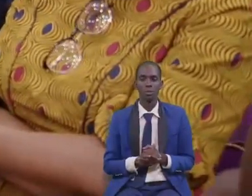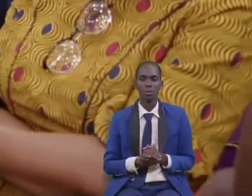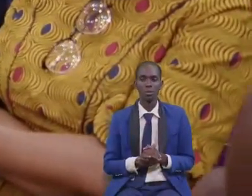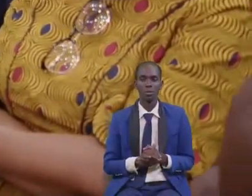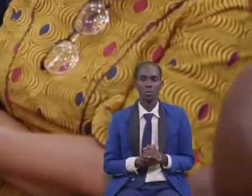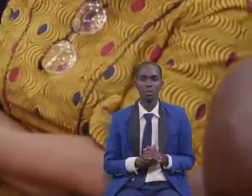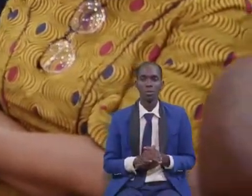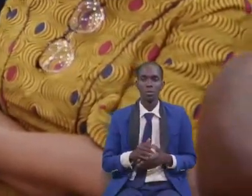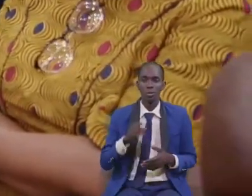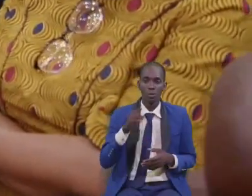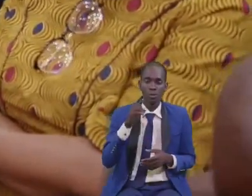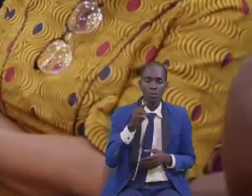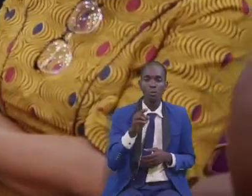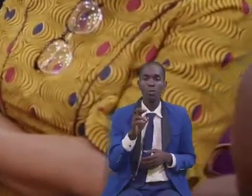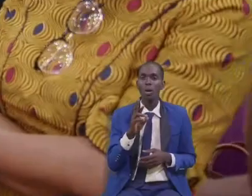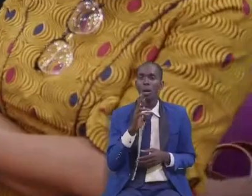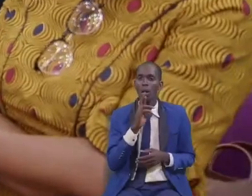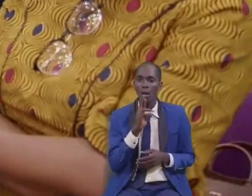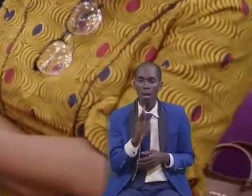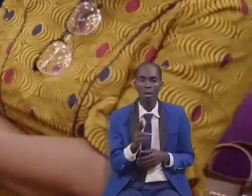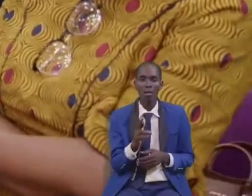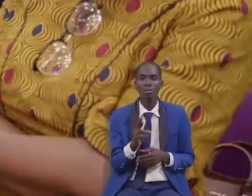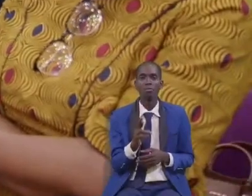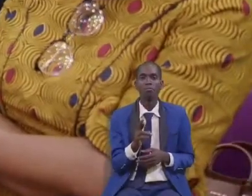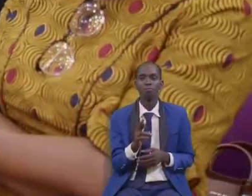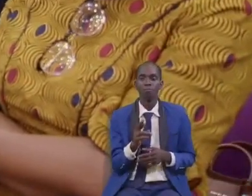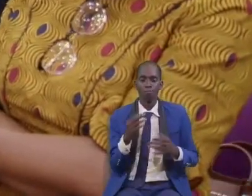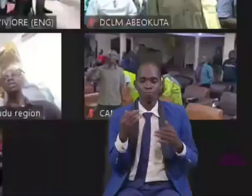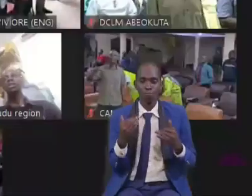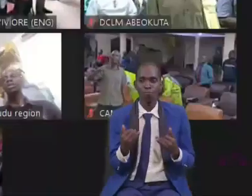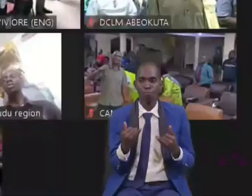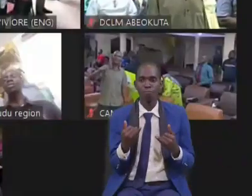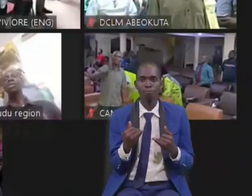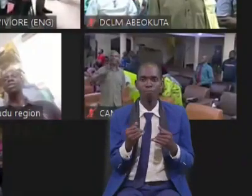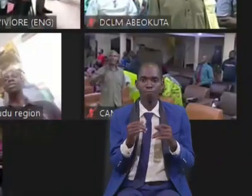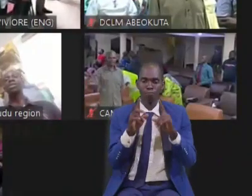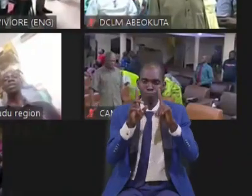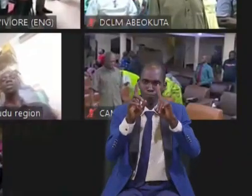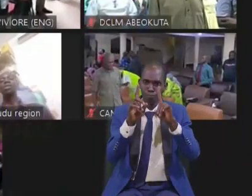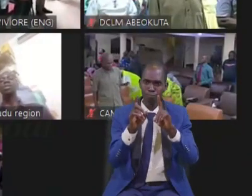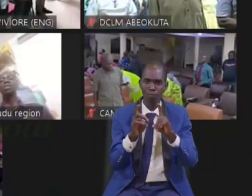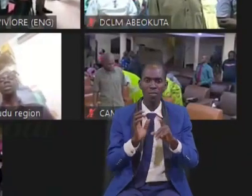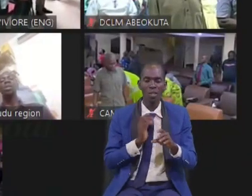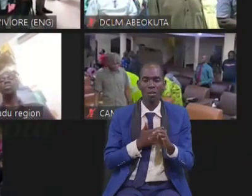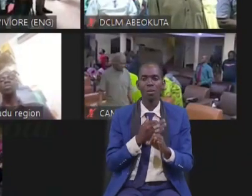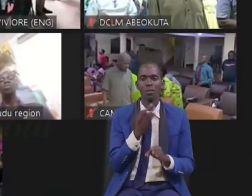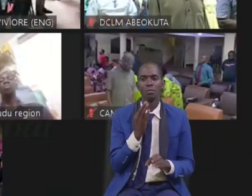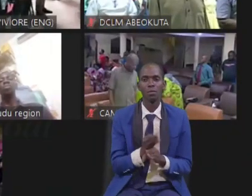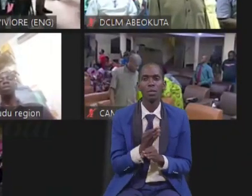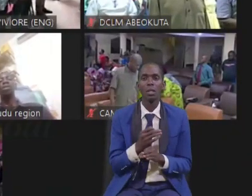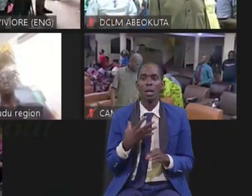Perceiving the test of faith in our trials. And you are joyful.